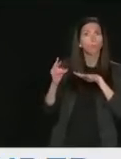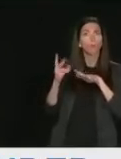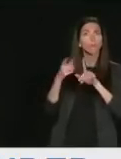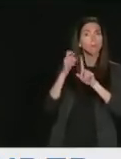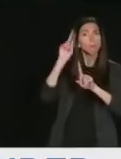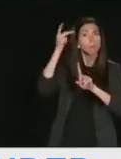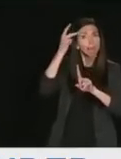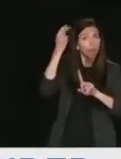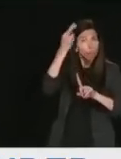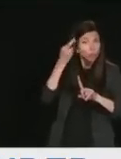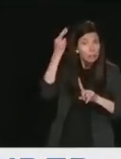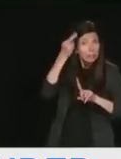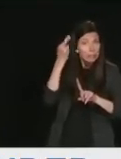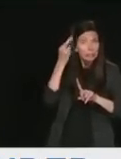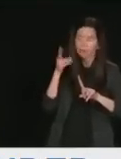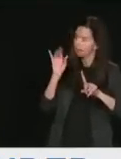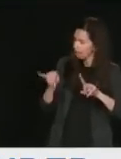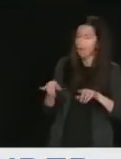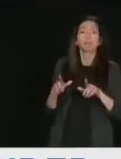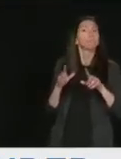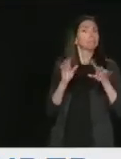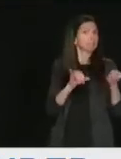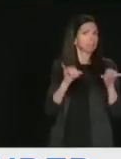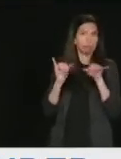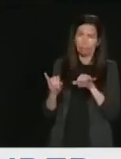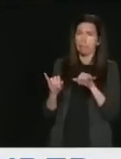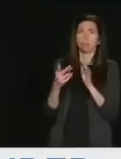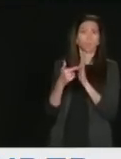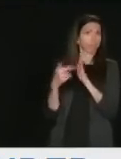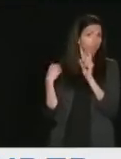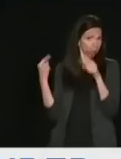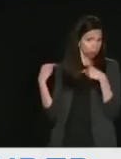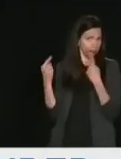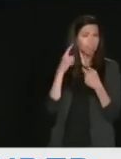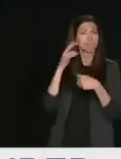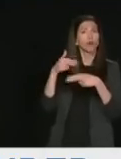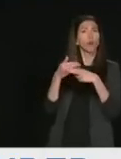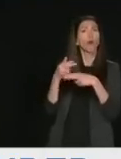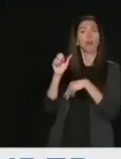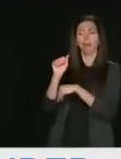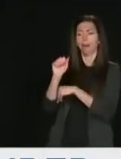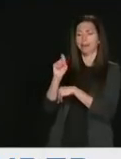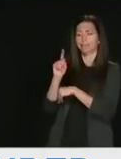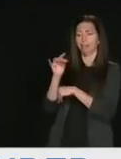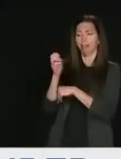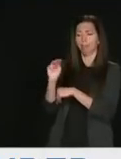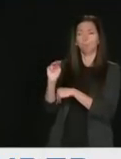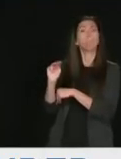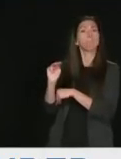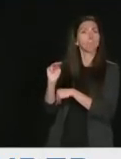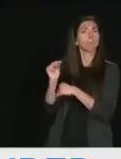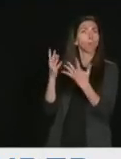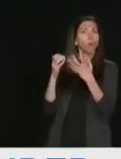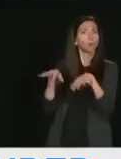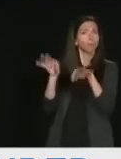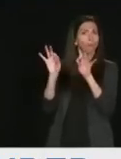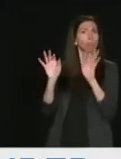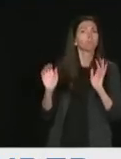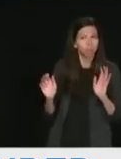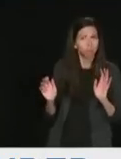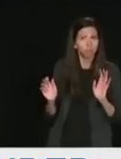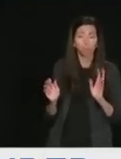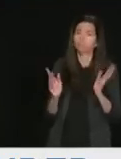years, these people come irregularly to Canada. We're trying to find a